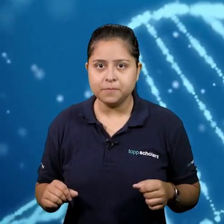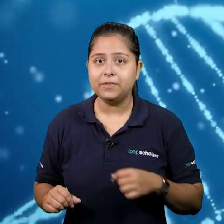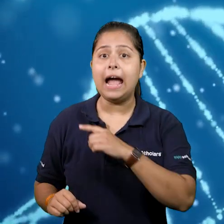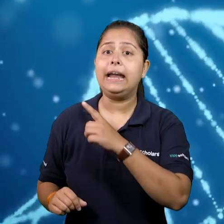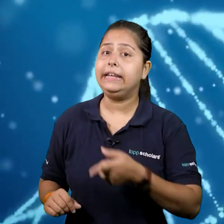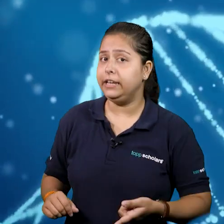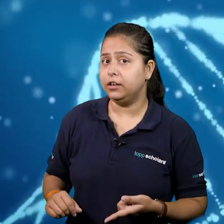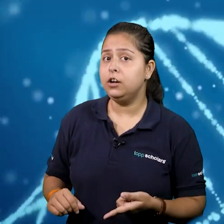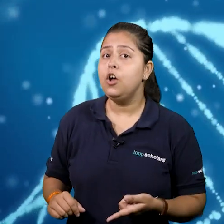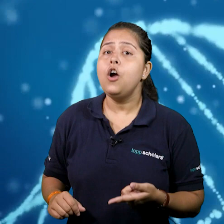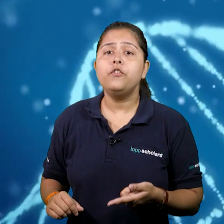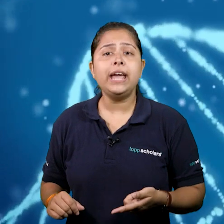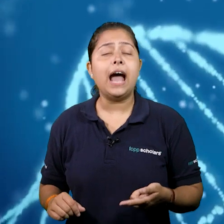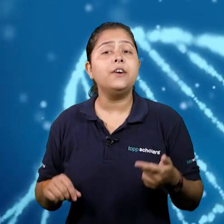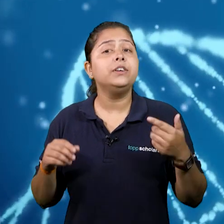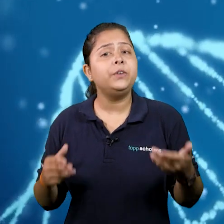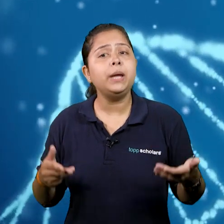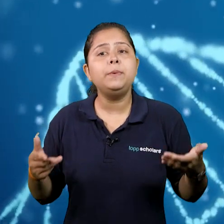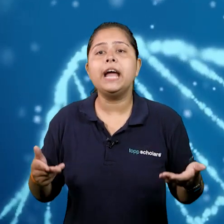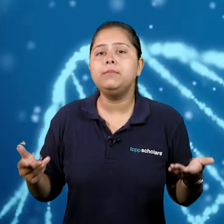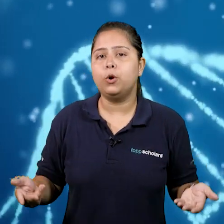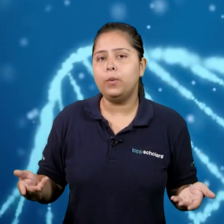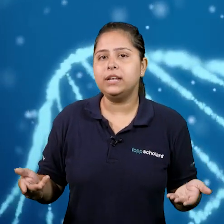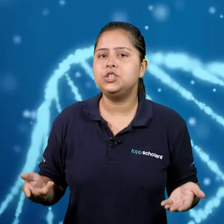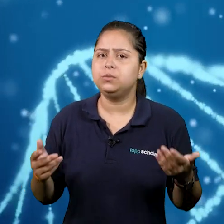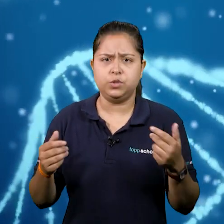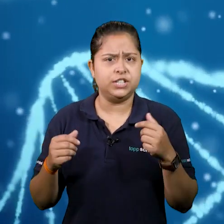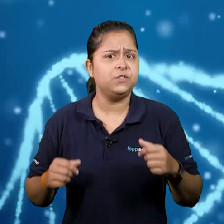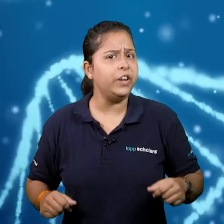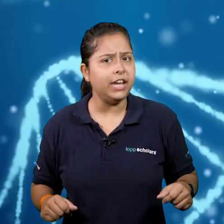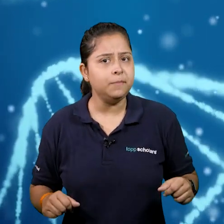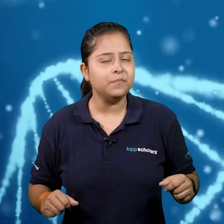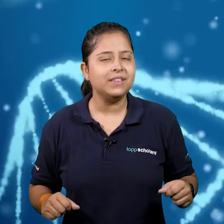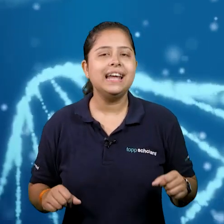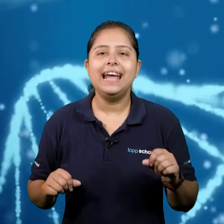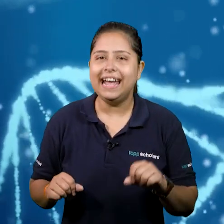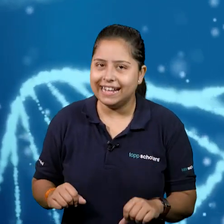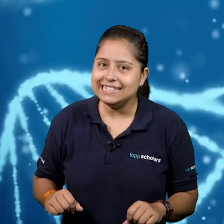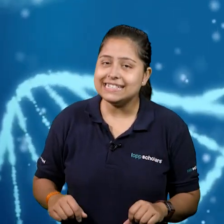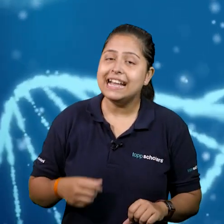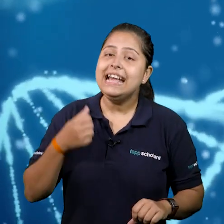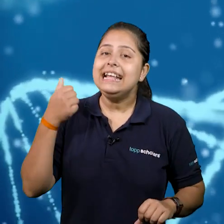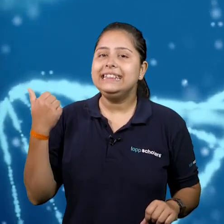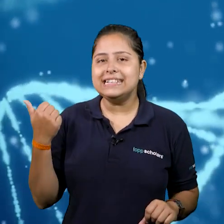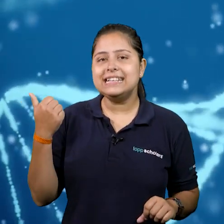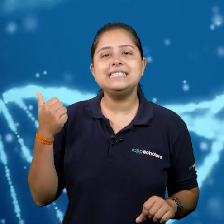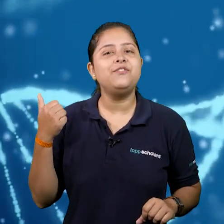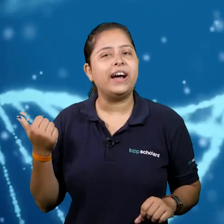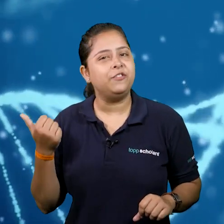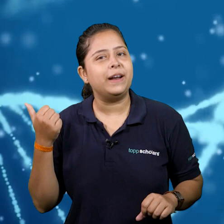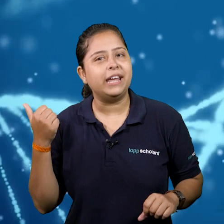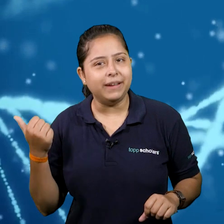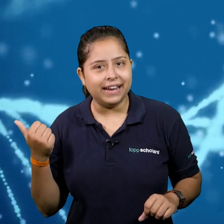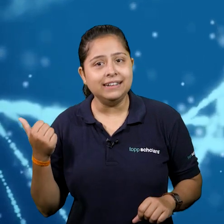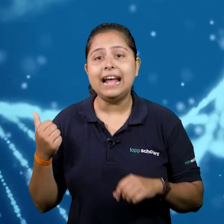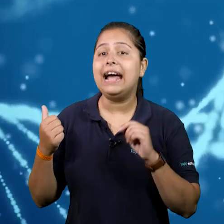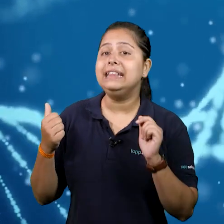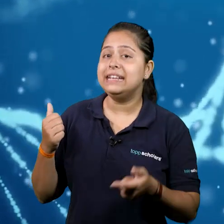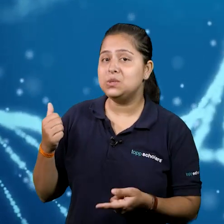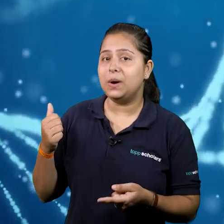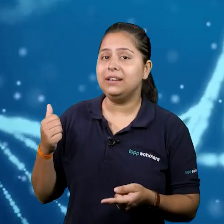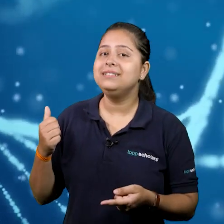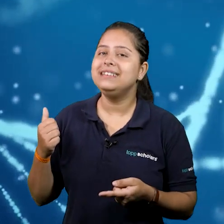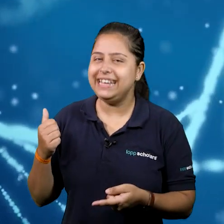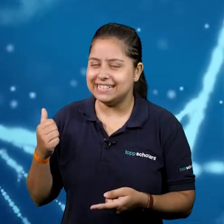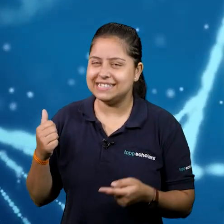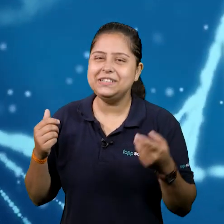right? And here we have 3 prime OH, which is free. Hence, this is the 5 prime end, and